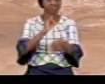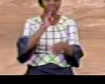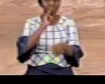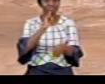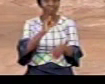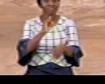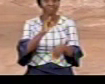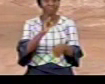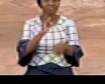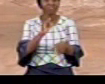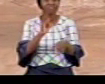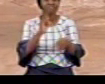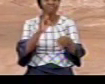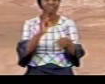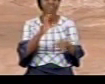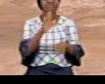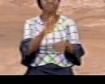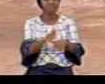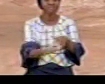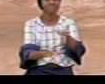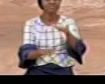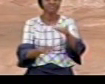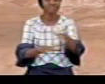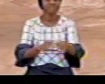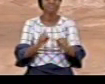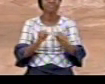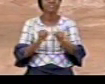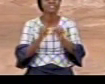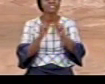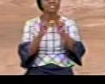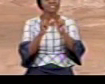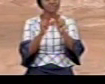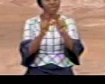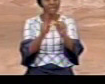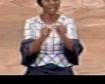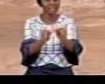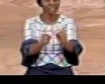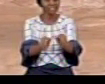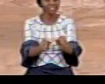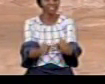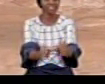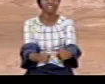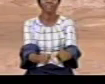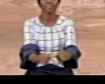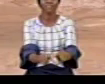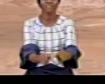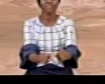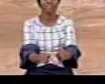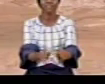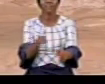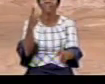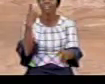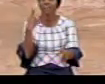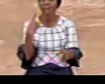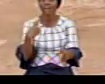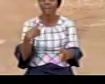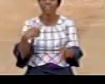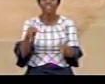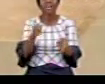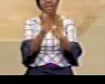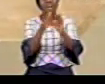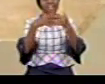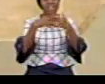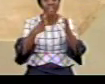marching on. The church is marching on.